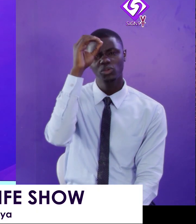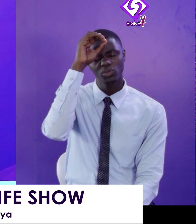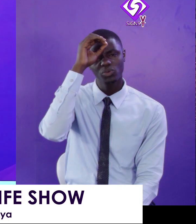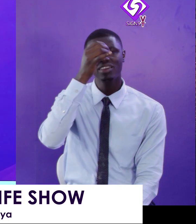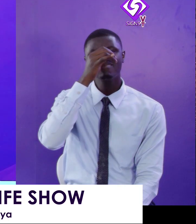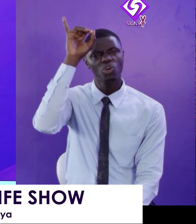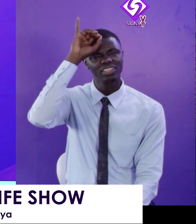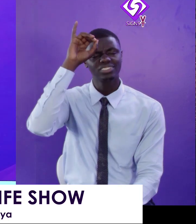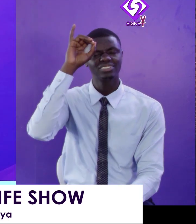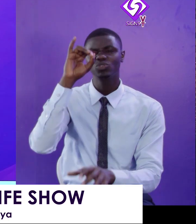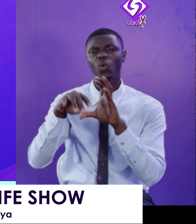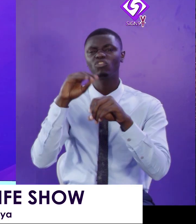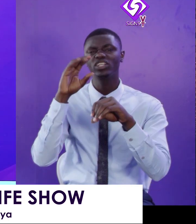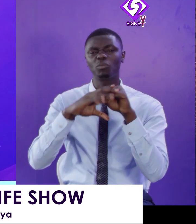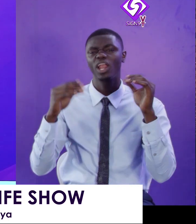are comfortable.